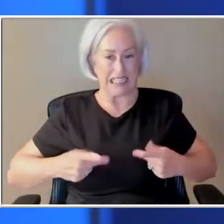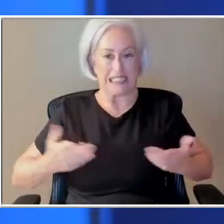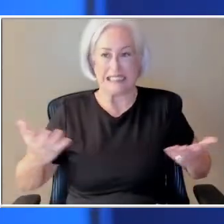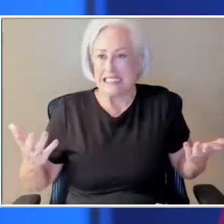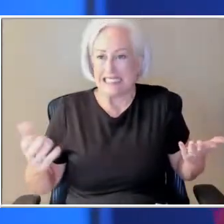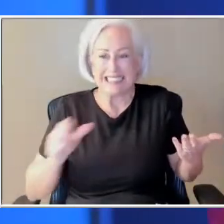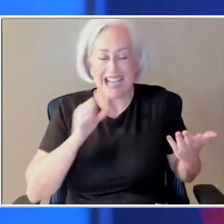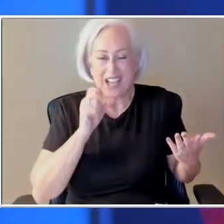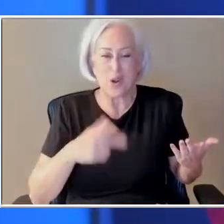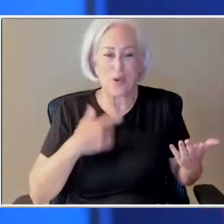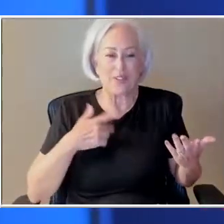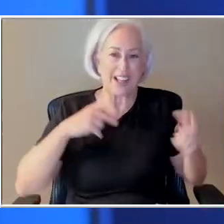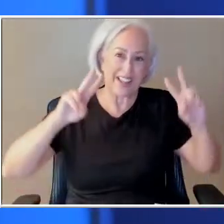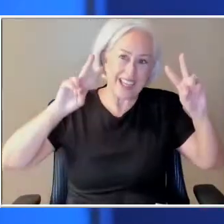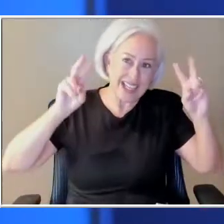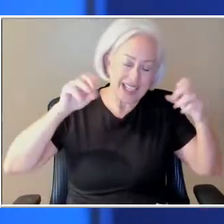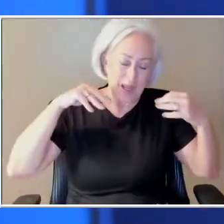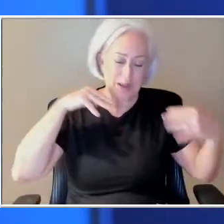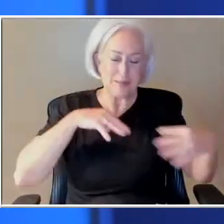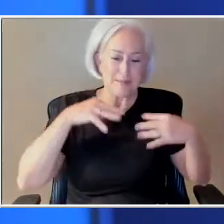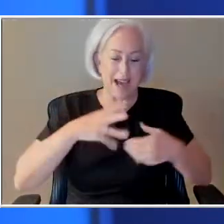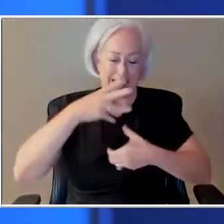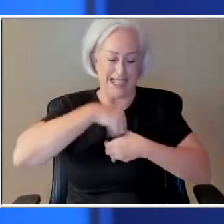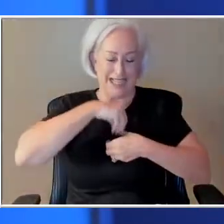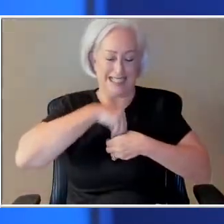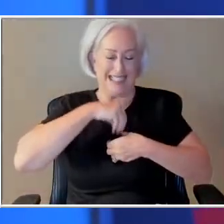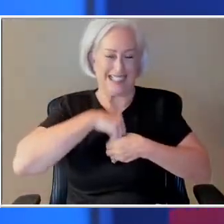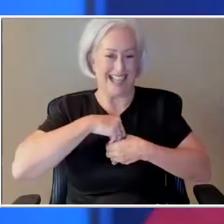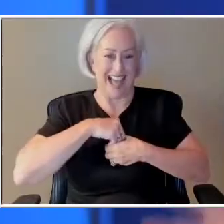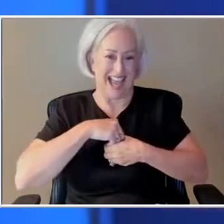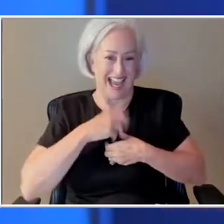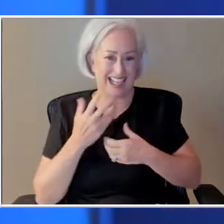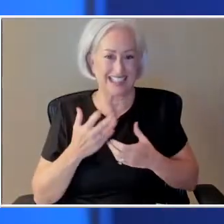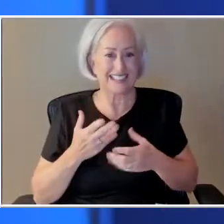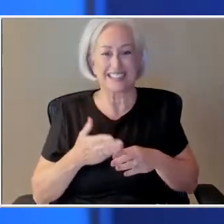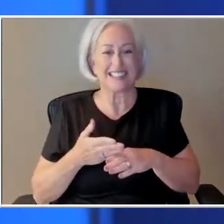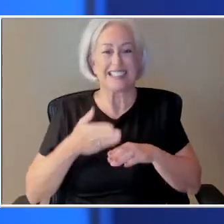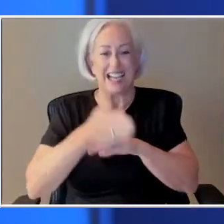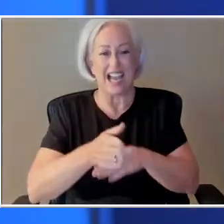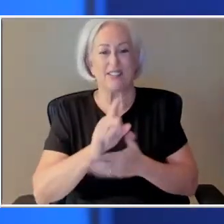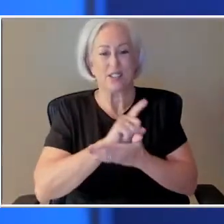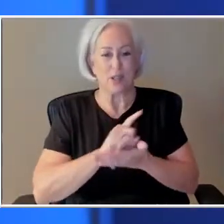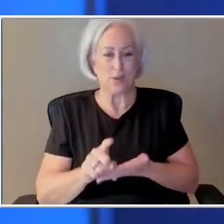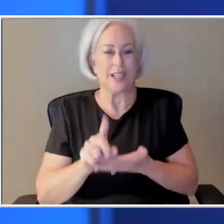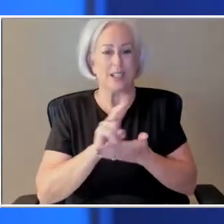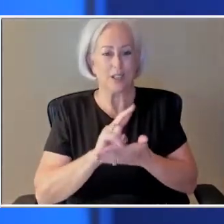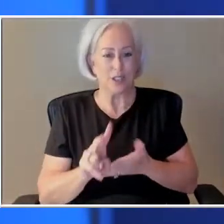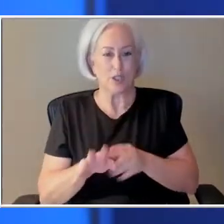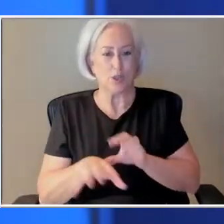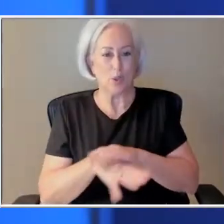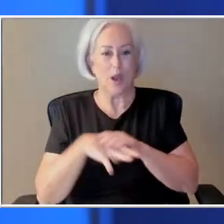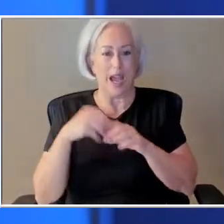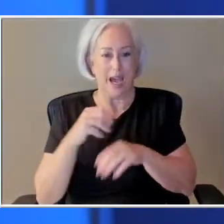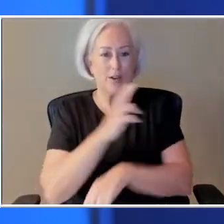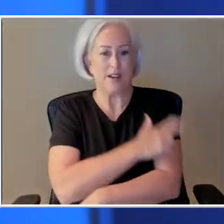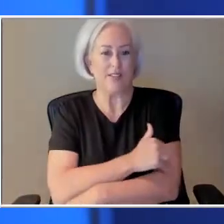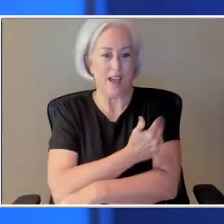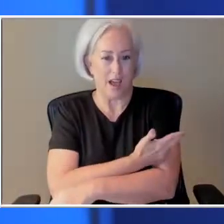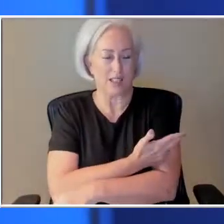The battlefield. Inside, after I usually, after the week or two when you get out of the hospital, I